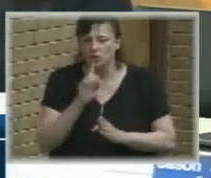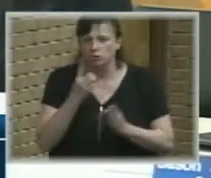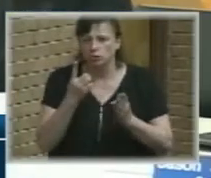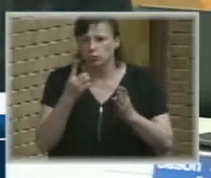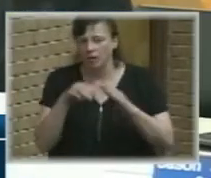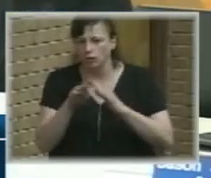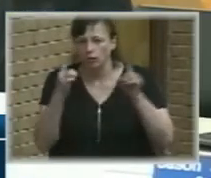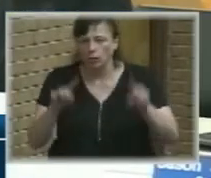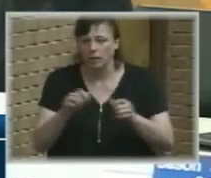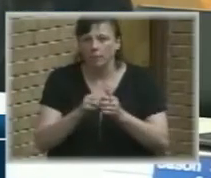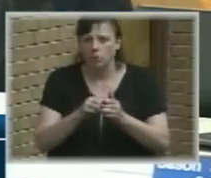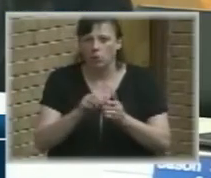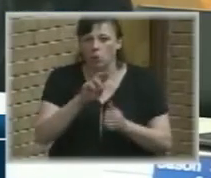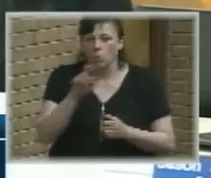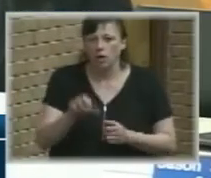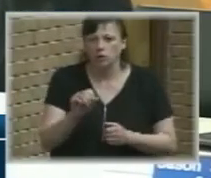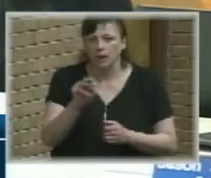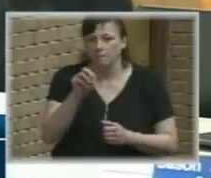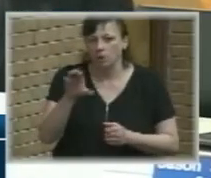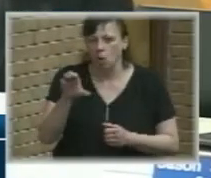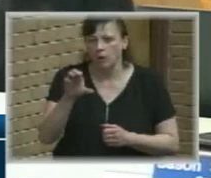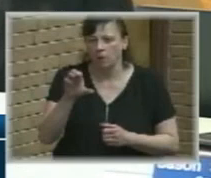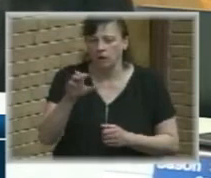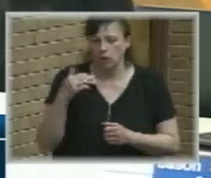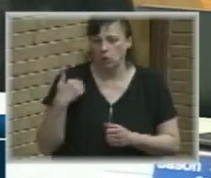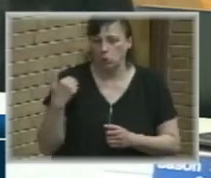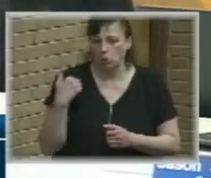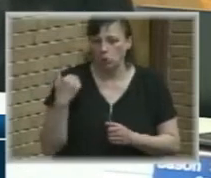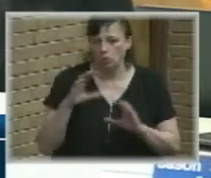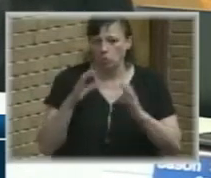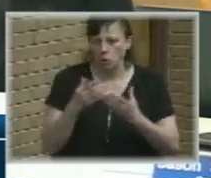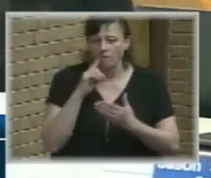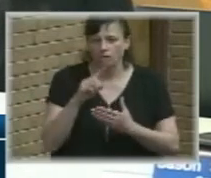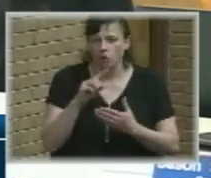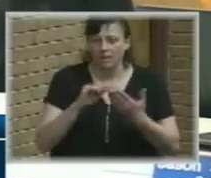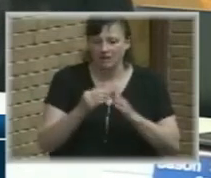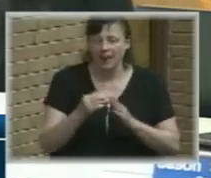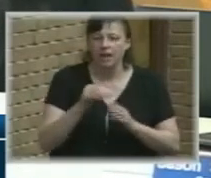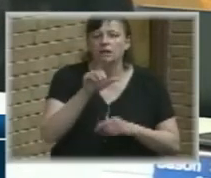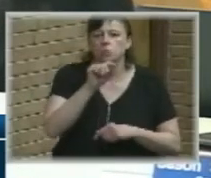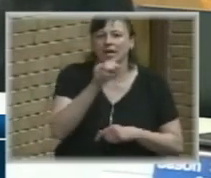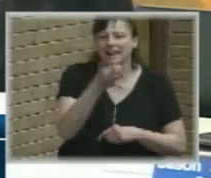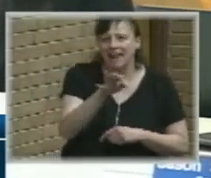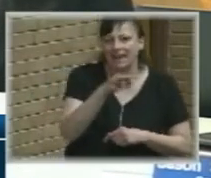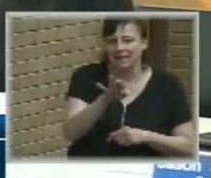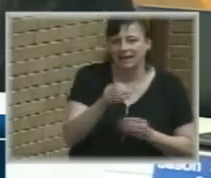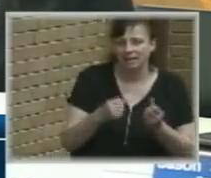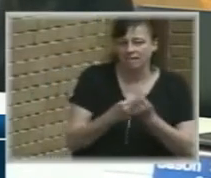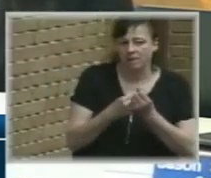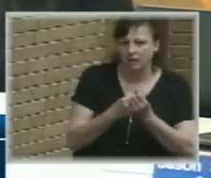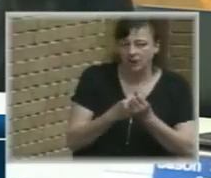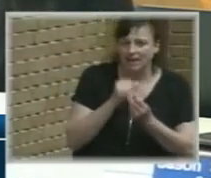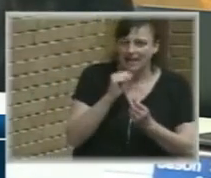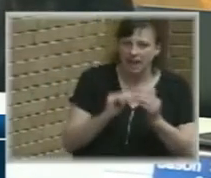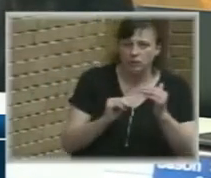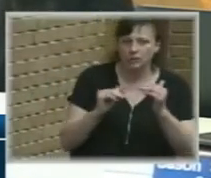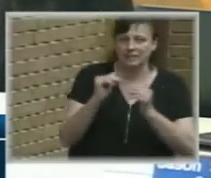with Rochester Monroe County Youth Bureau for the town's 2019 funding in an amount not to